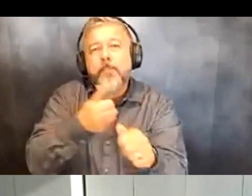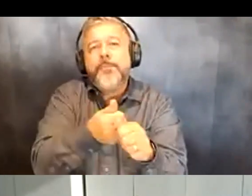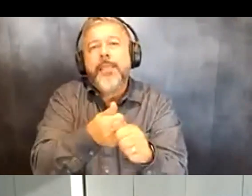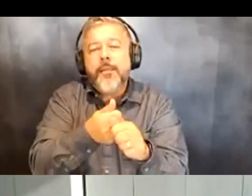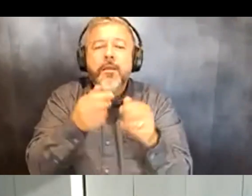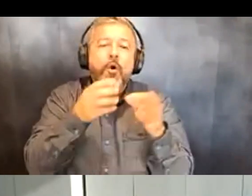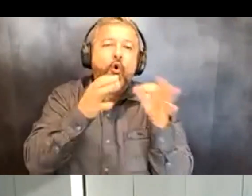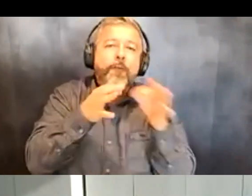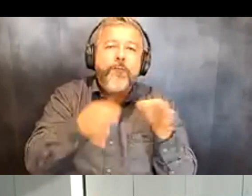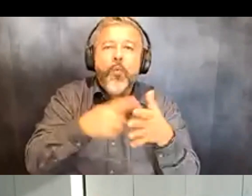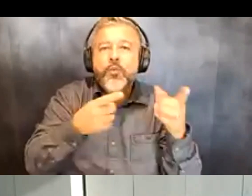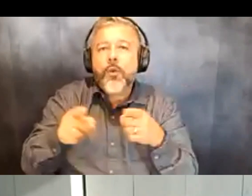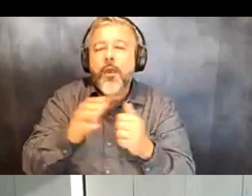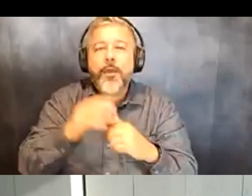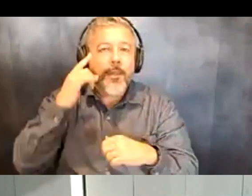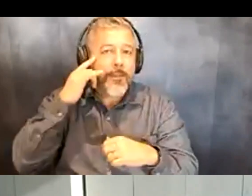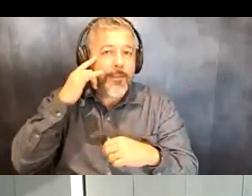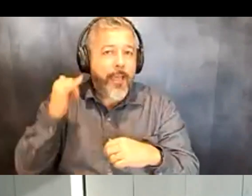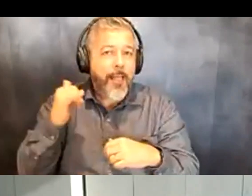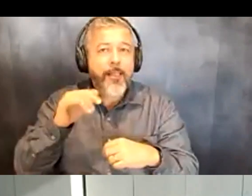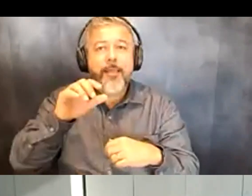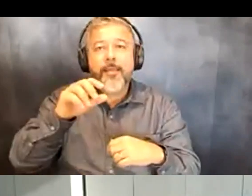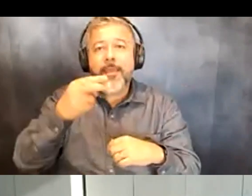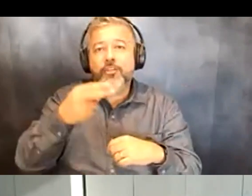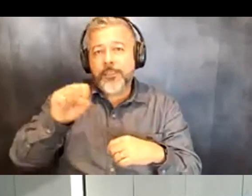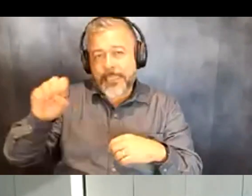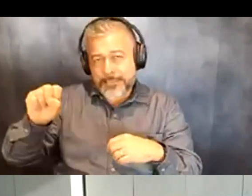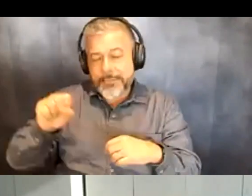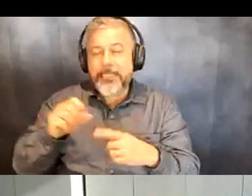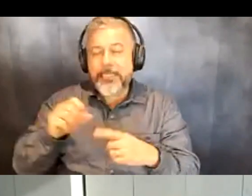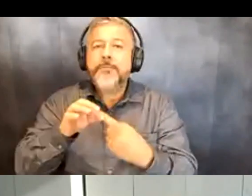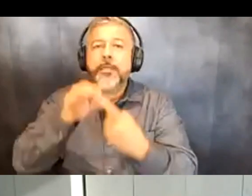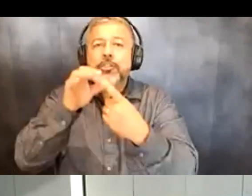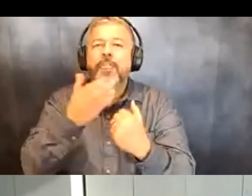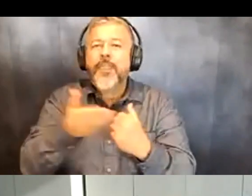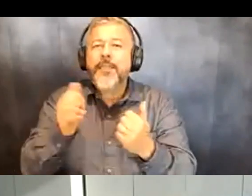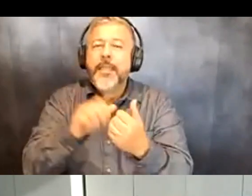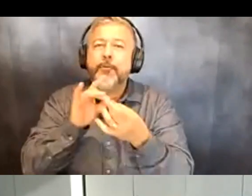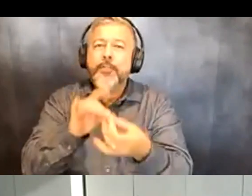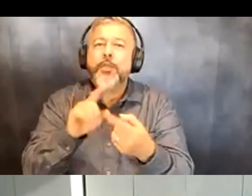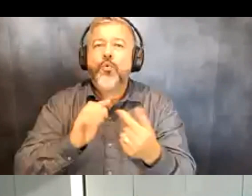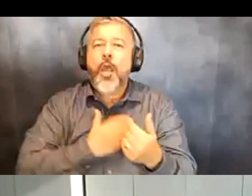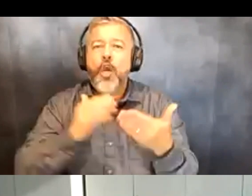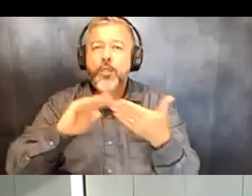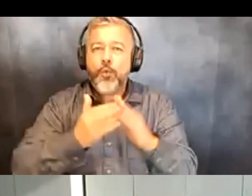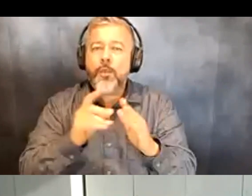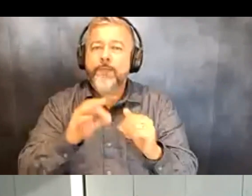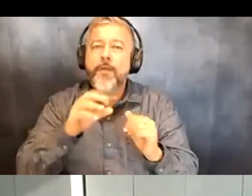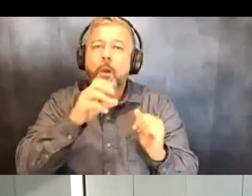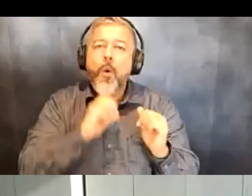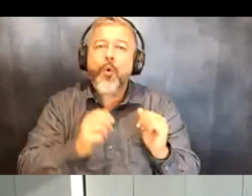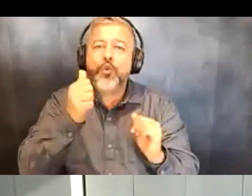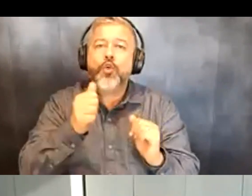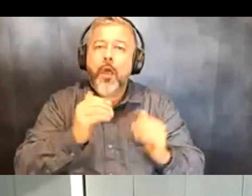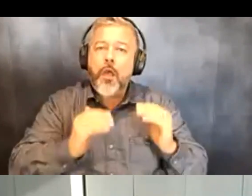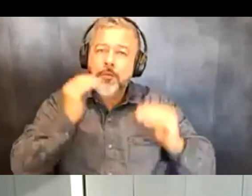working on at CalHHS and things especially that pertain to our community of older adults and our community of